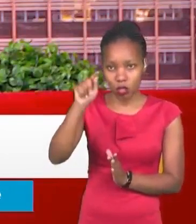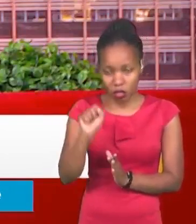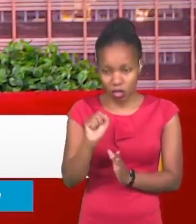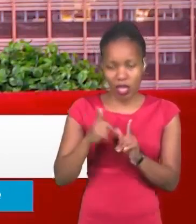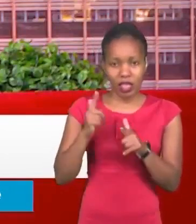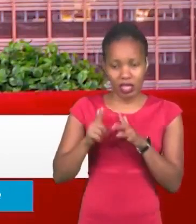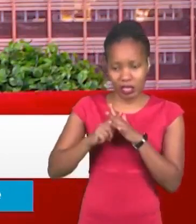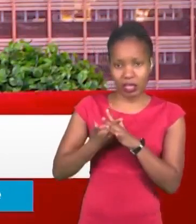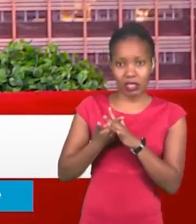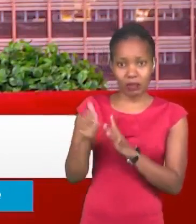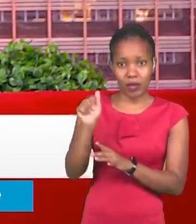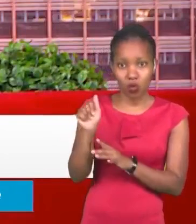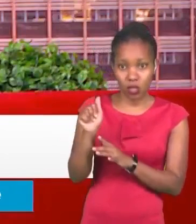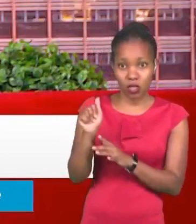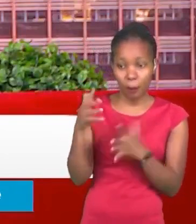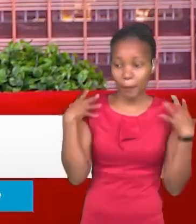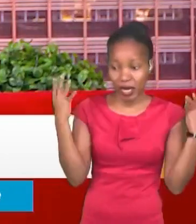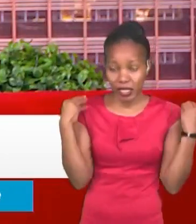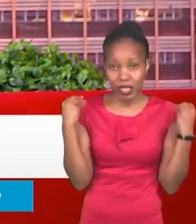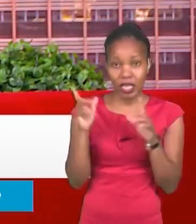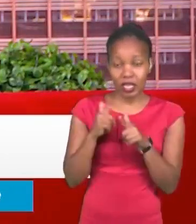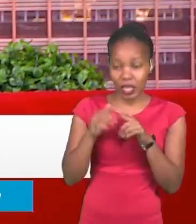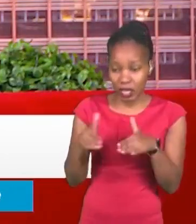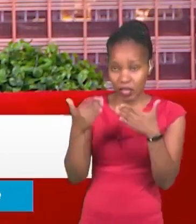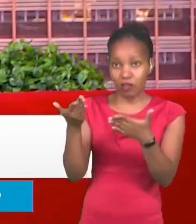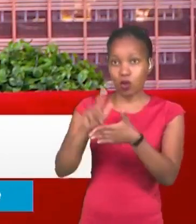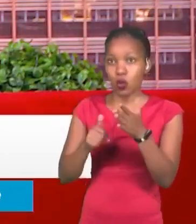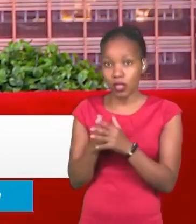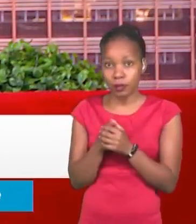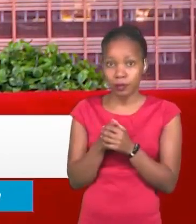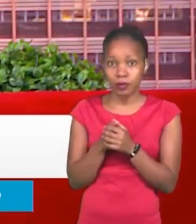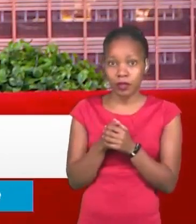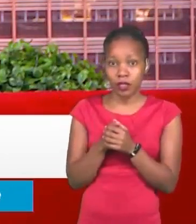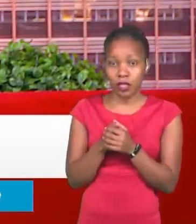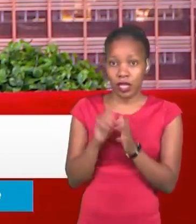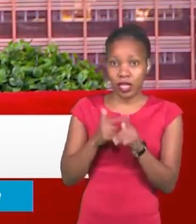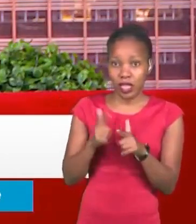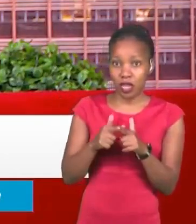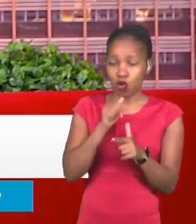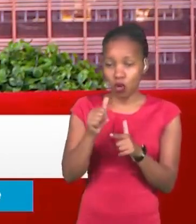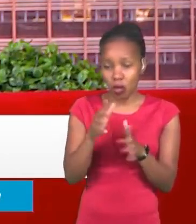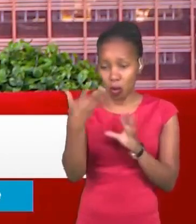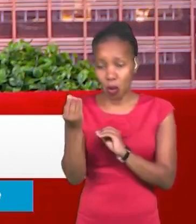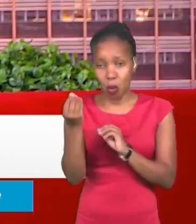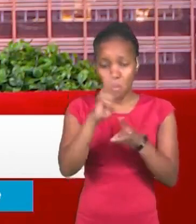adolescence, they should be given that that reprieve, so they don't get thrown in jail